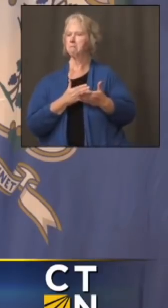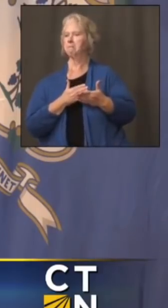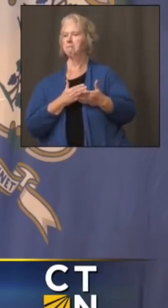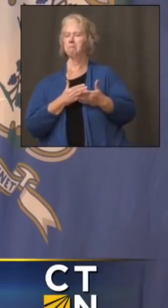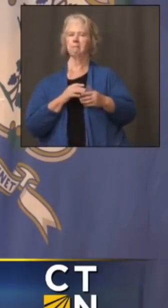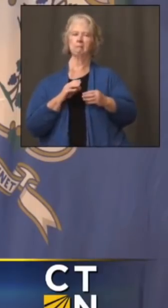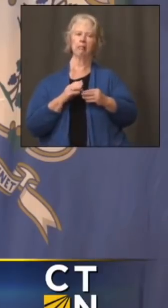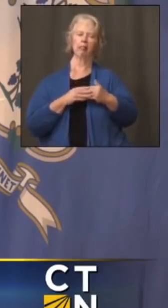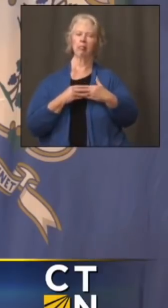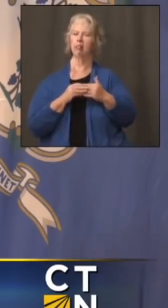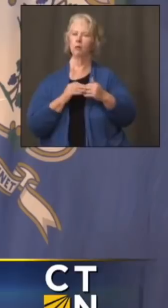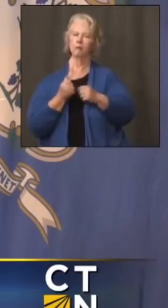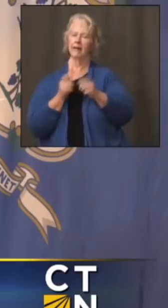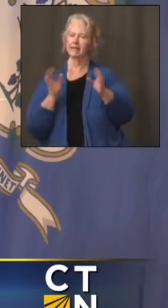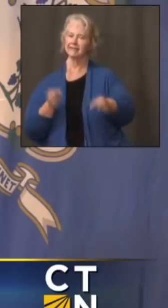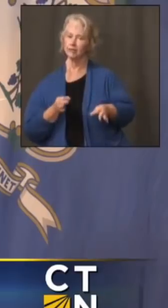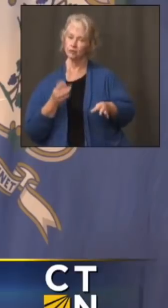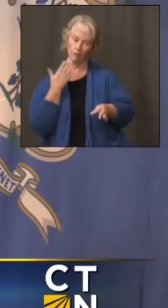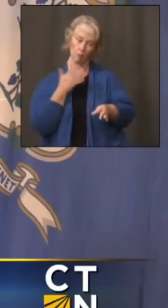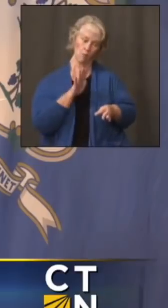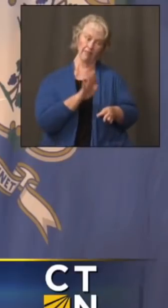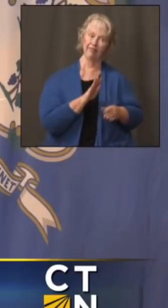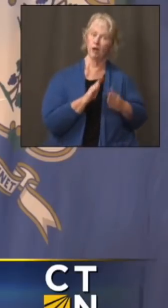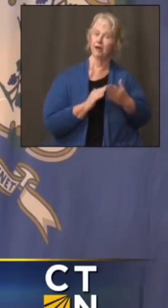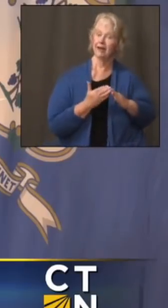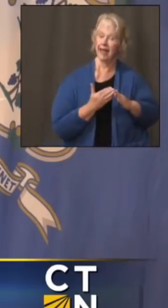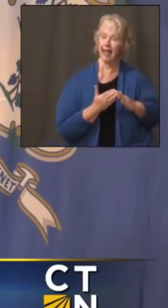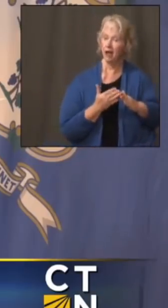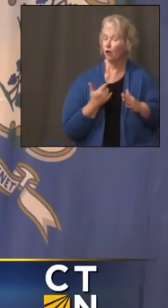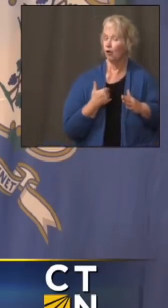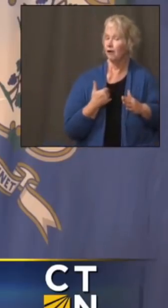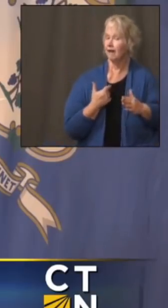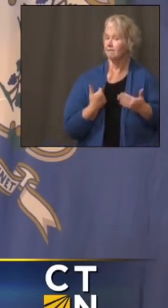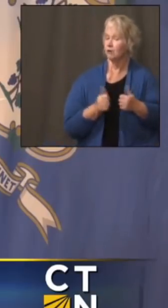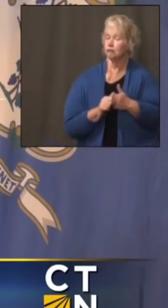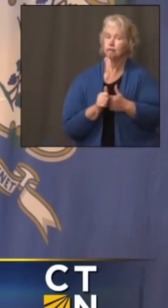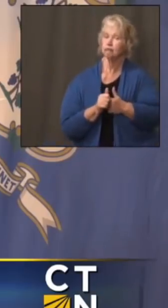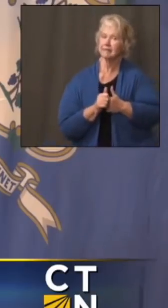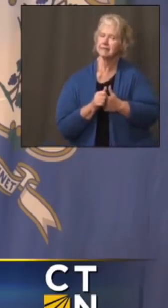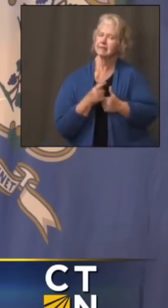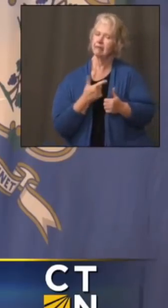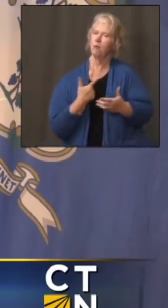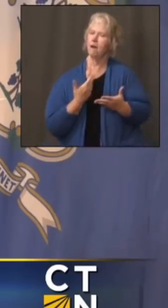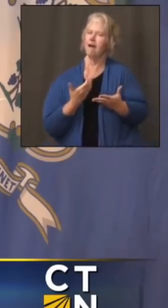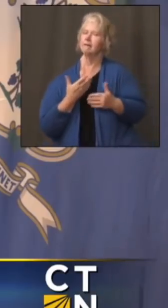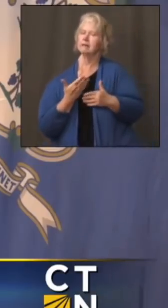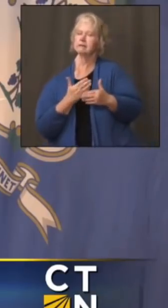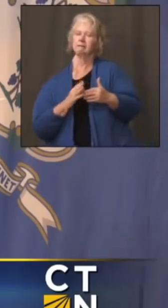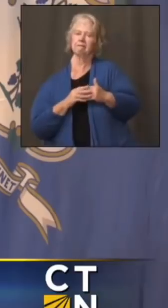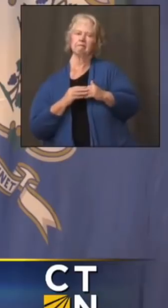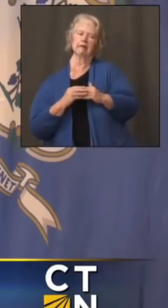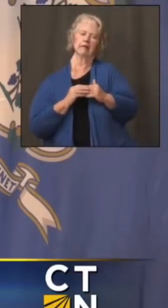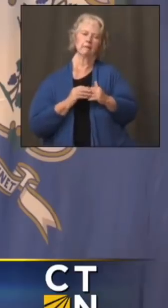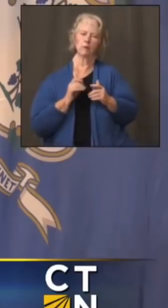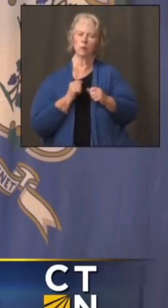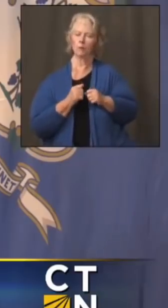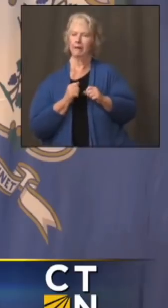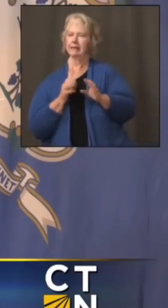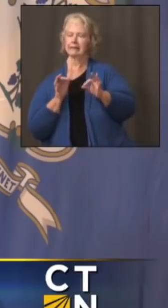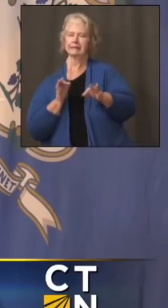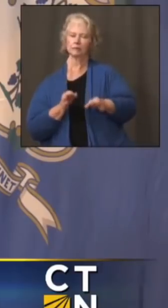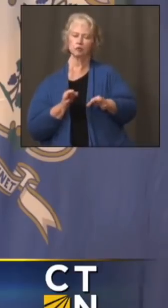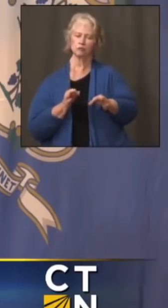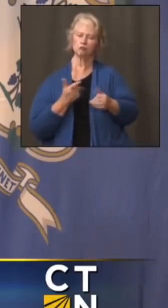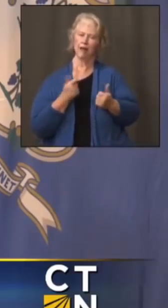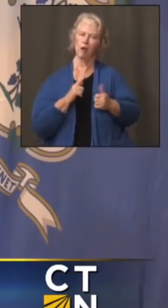circumstances. They understand that their town could be at risk, and they want to have a little more discretion in terms of being able to keep